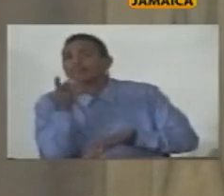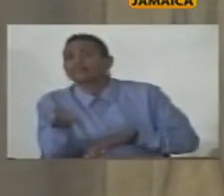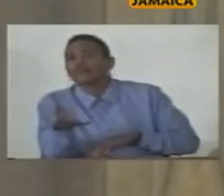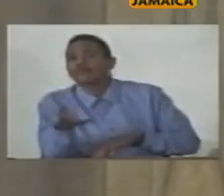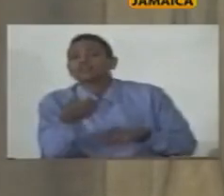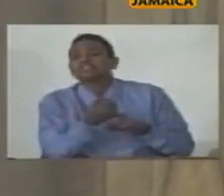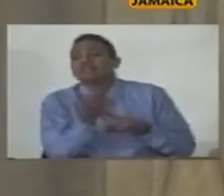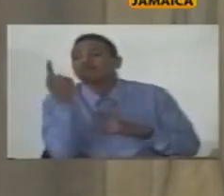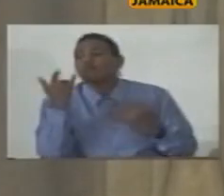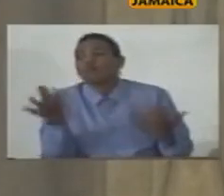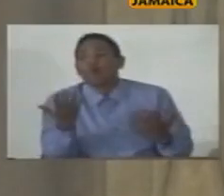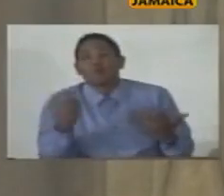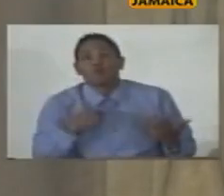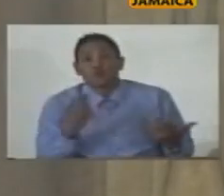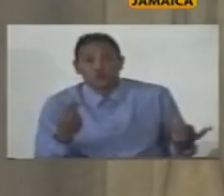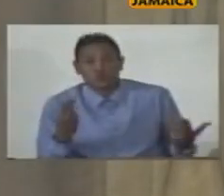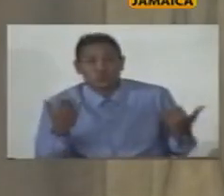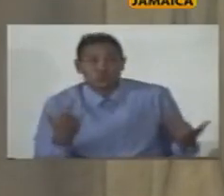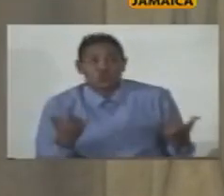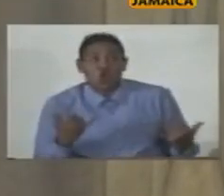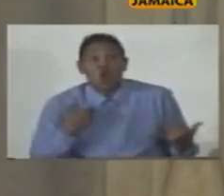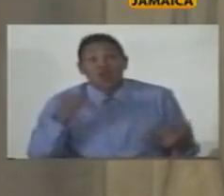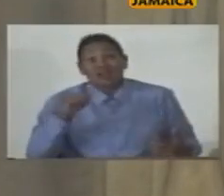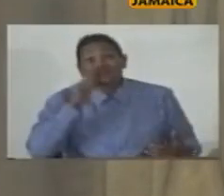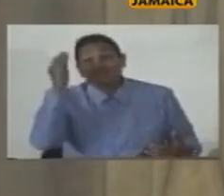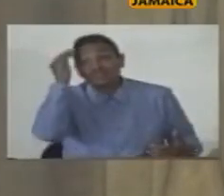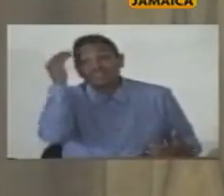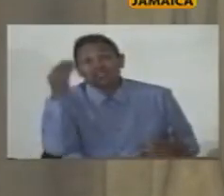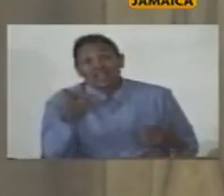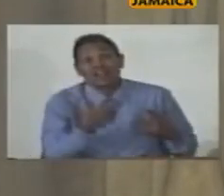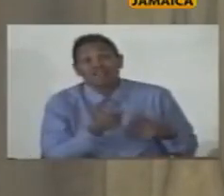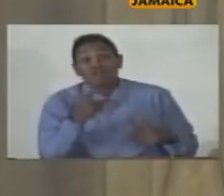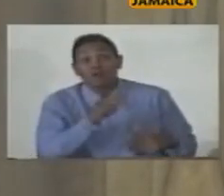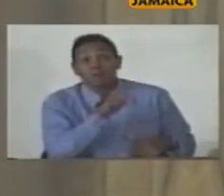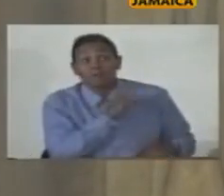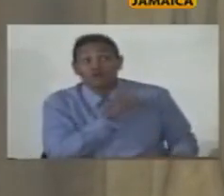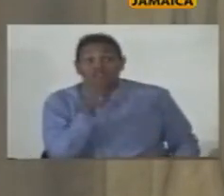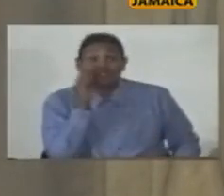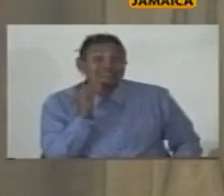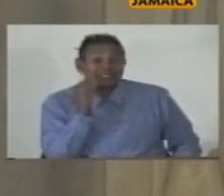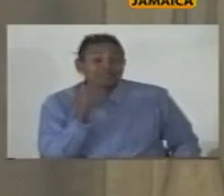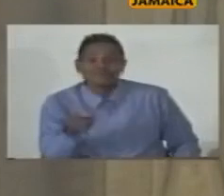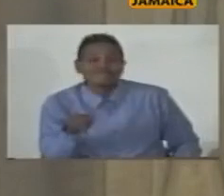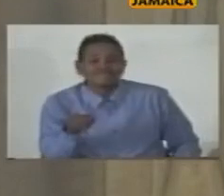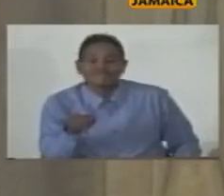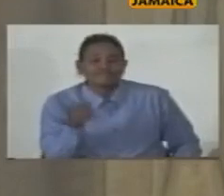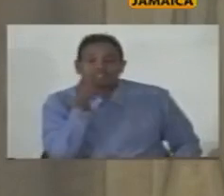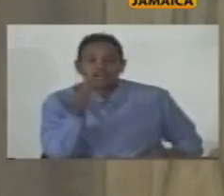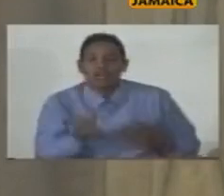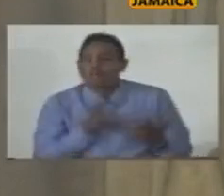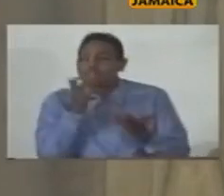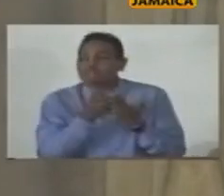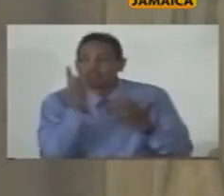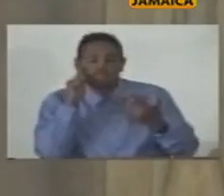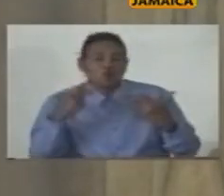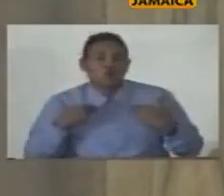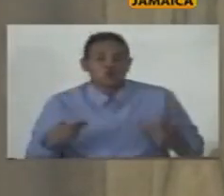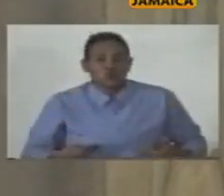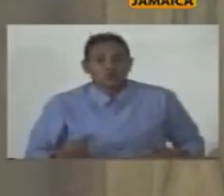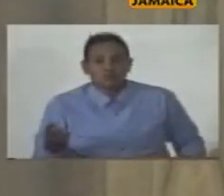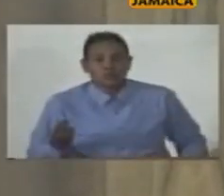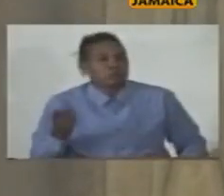are using now, I can tell you from personal experience, is not fit for human